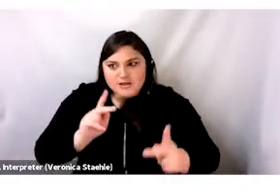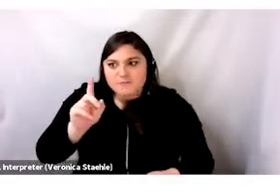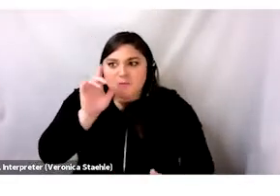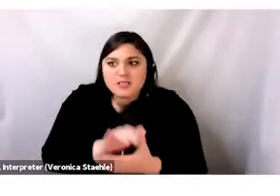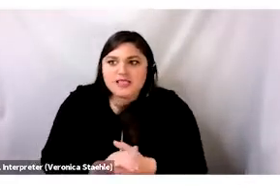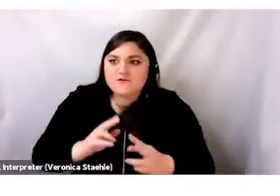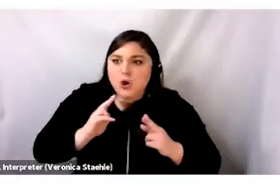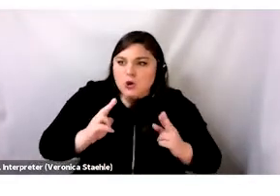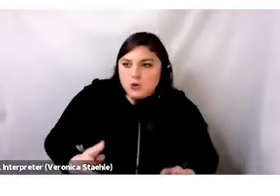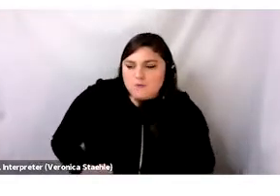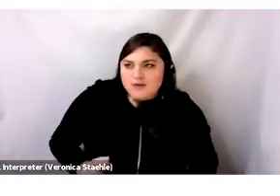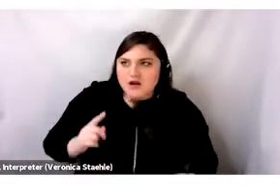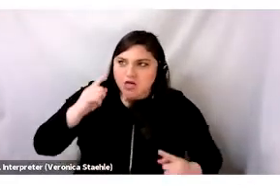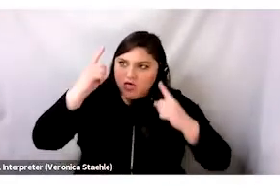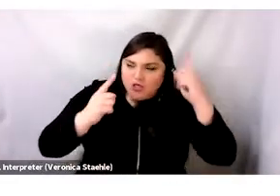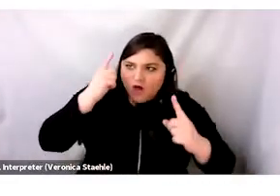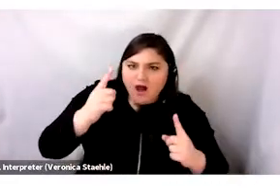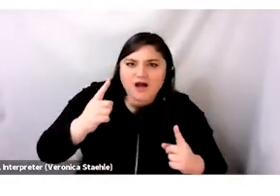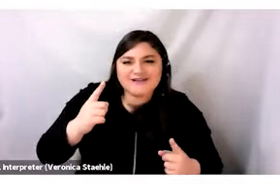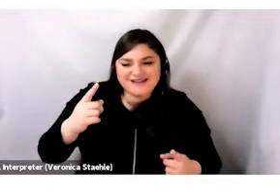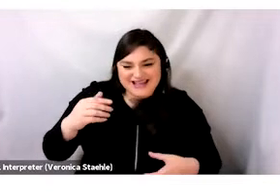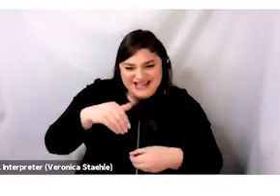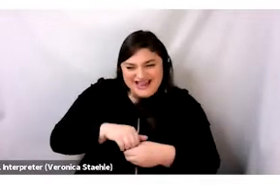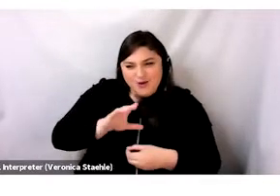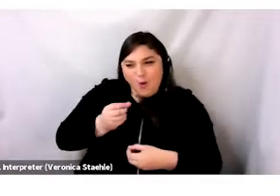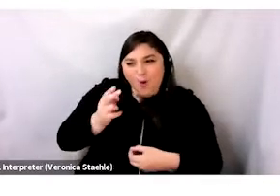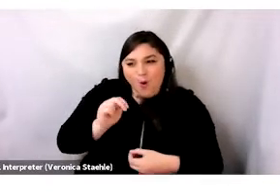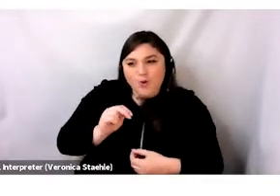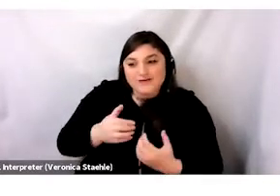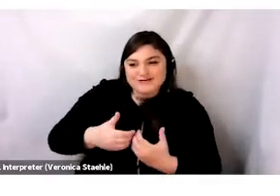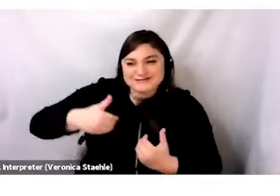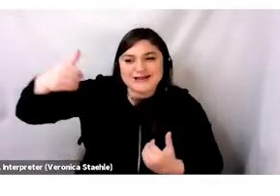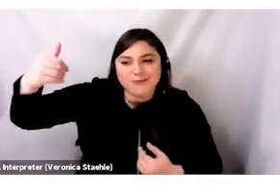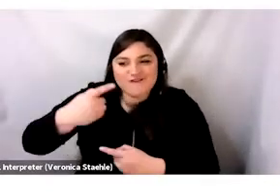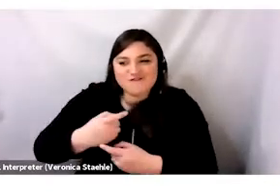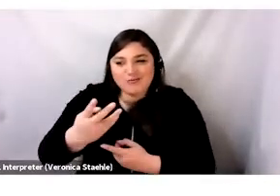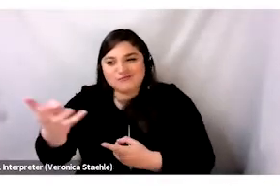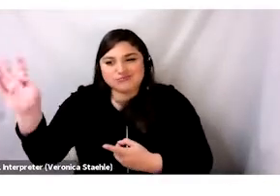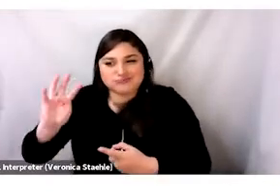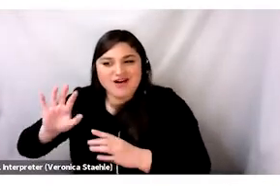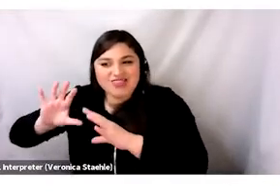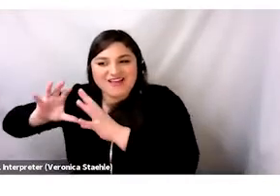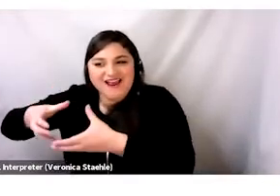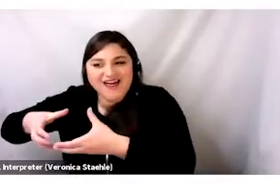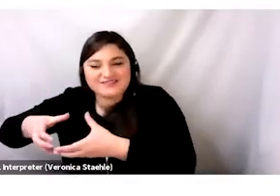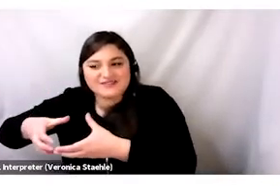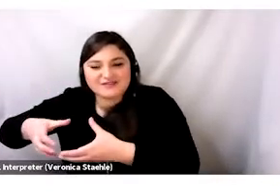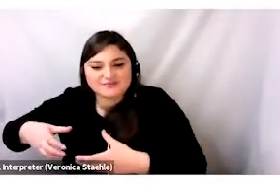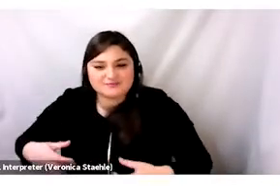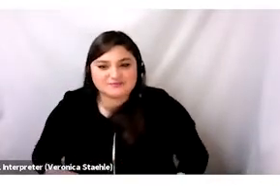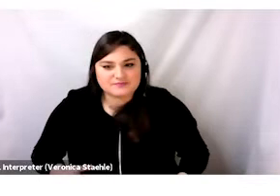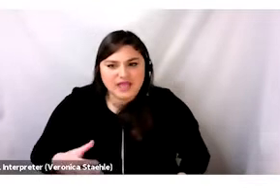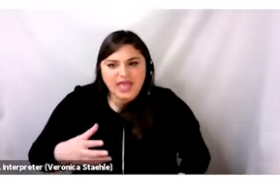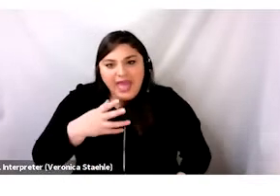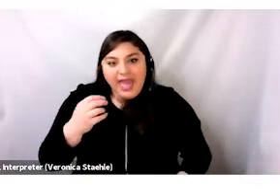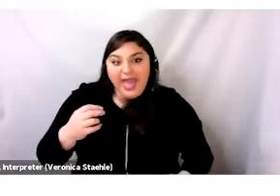haven or locker room, independent of the collective situation, and then trots onto the playing field